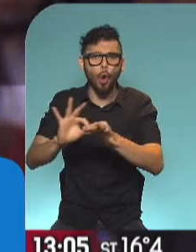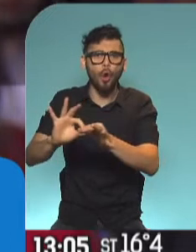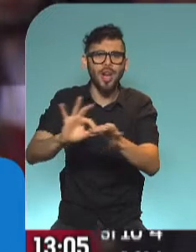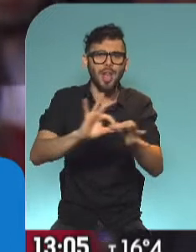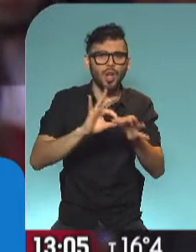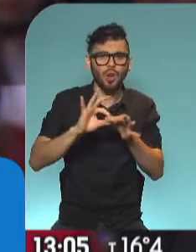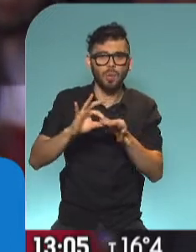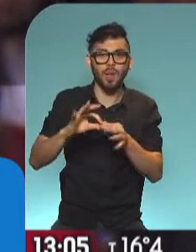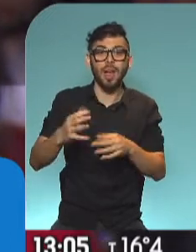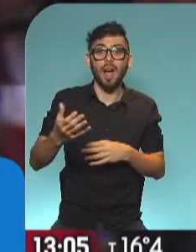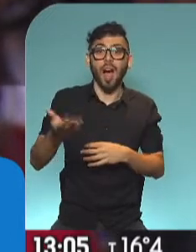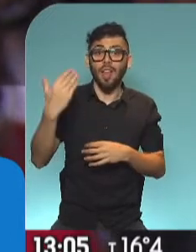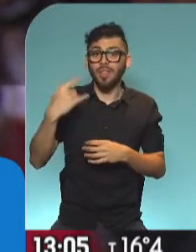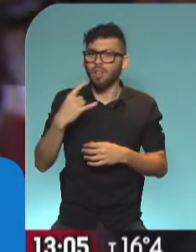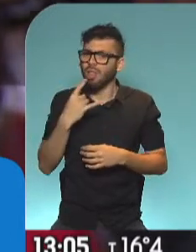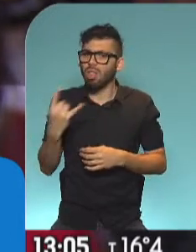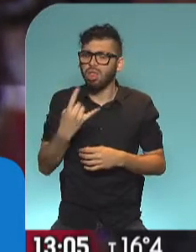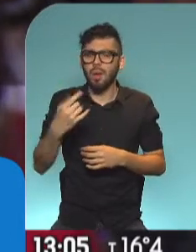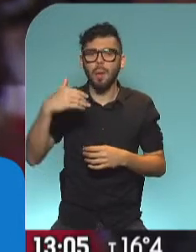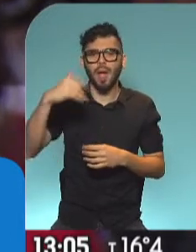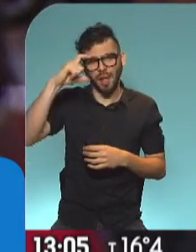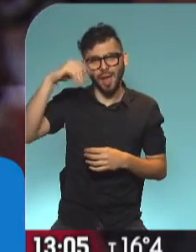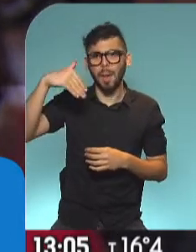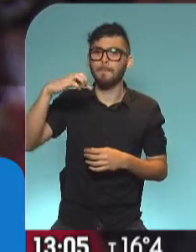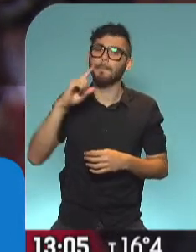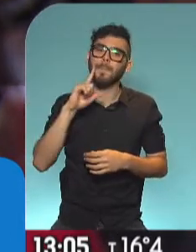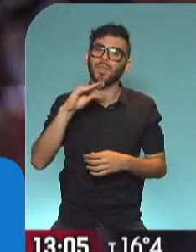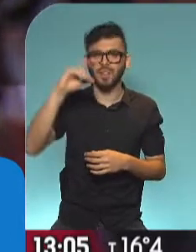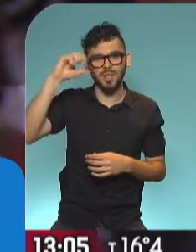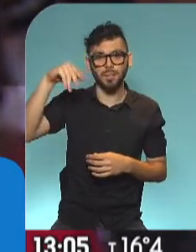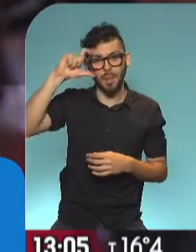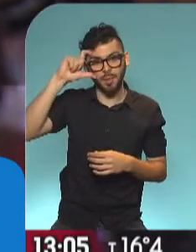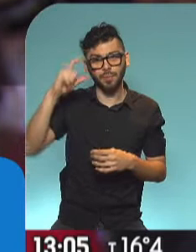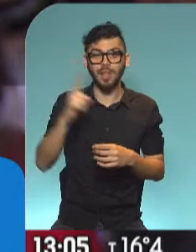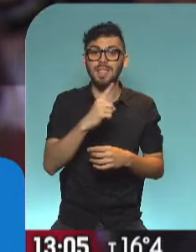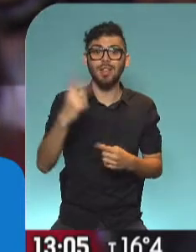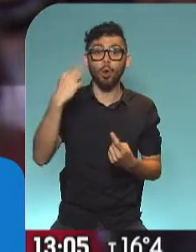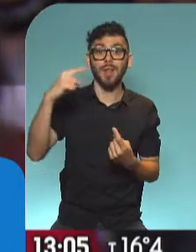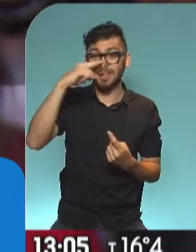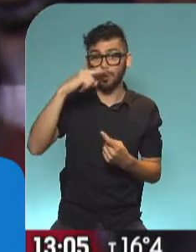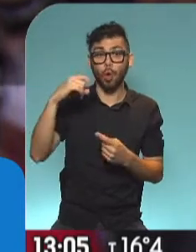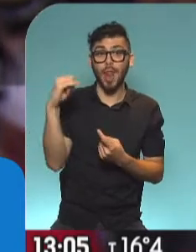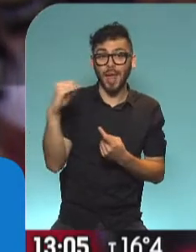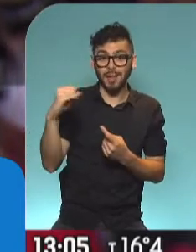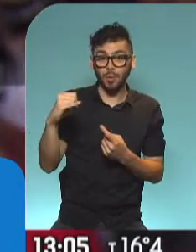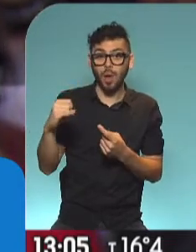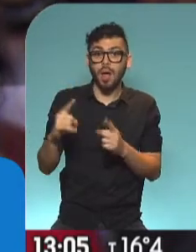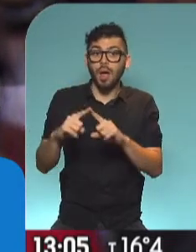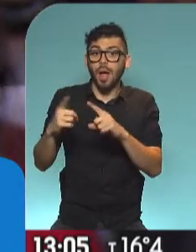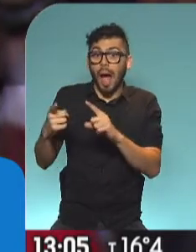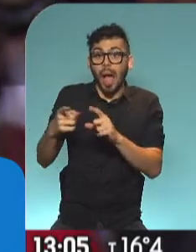the impeachment hoax, we had 197 to nothing in the House and 52 and a half to a half. That was